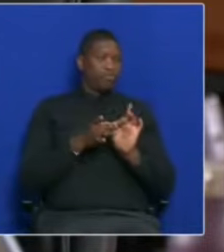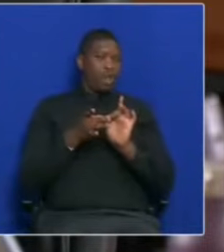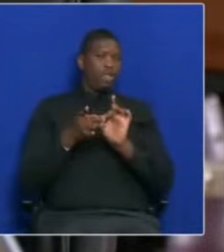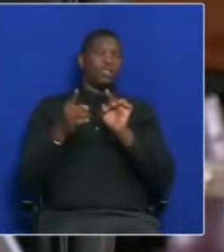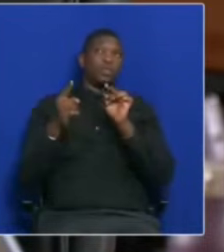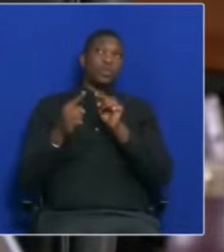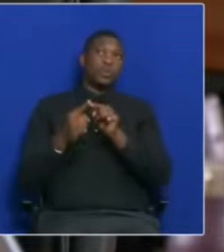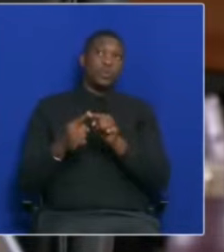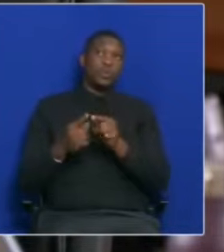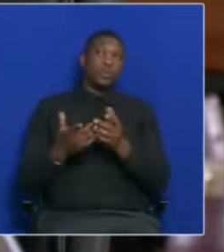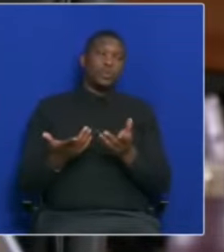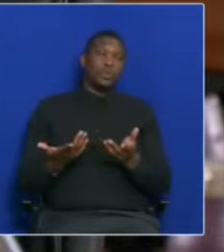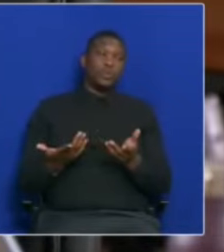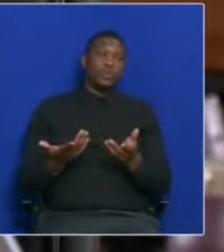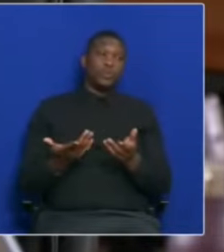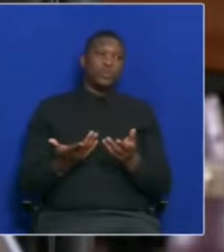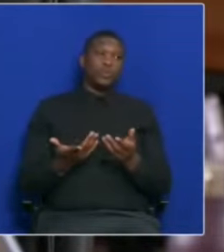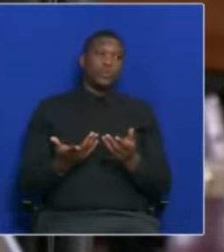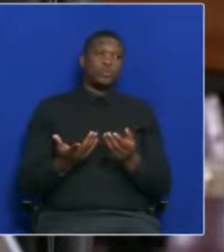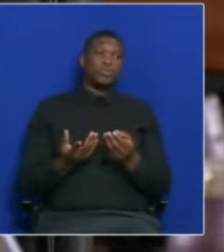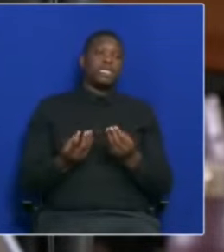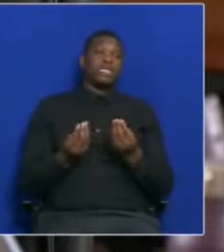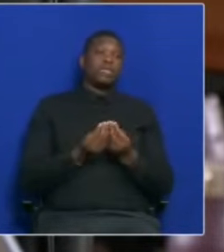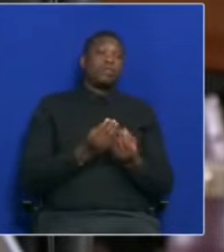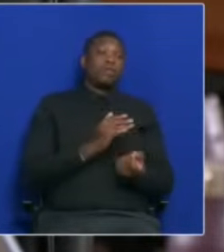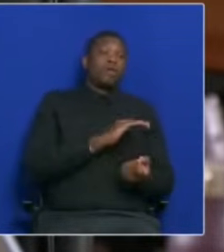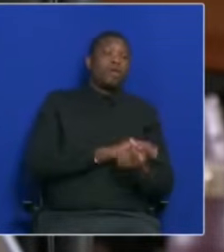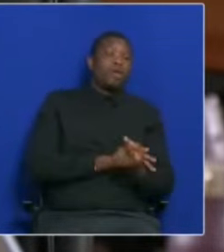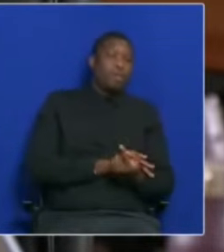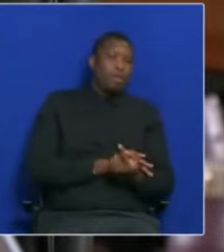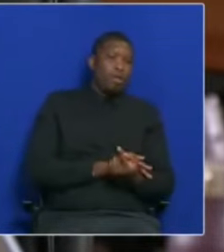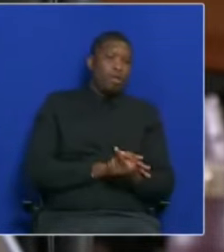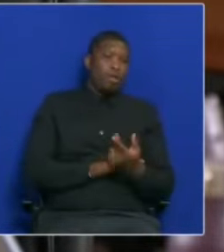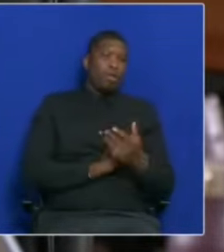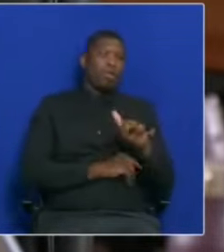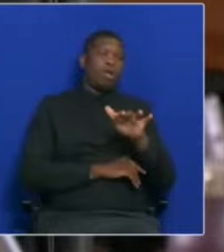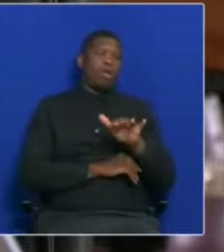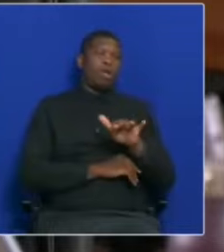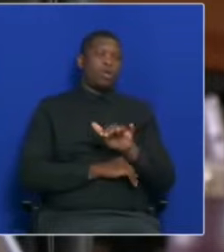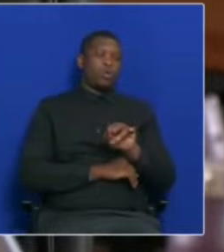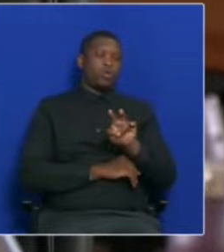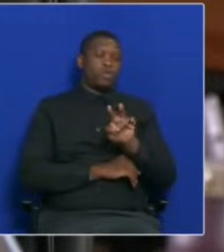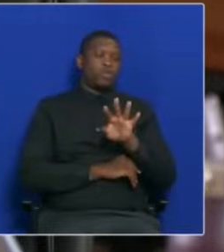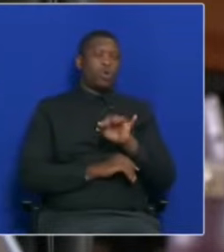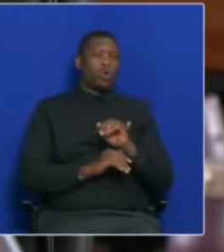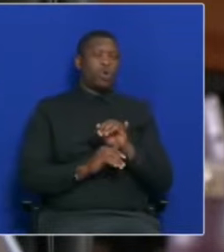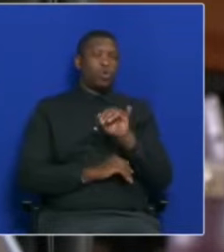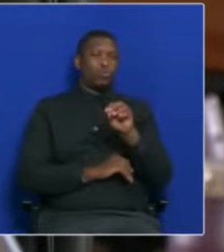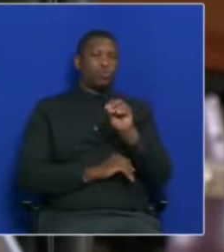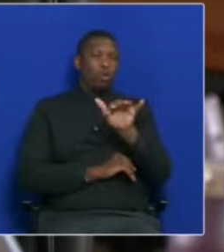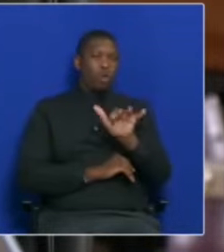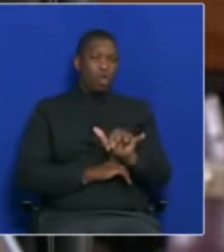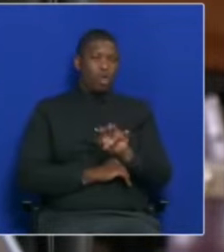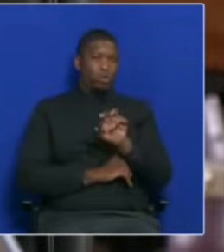an incident that happens around the 24th of July,